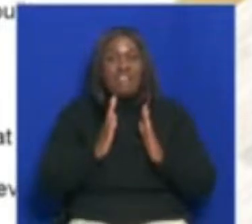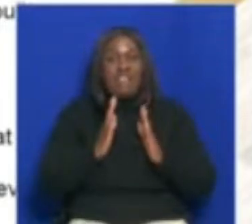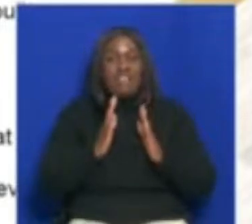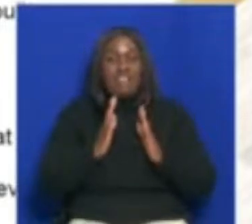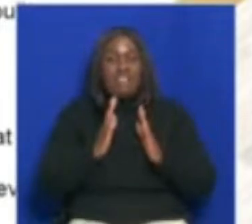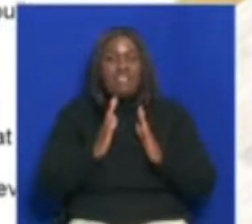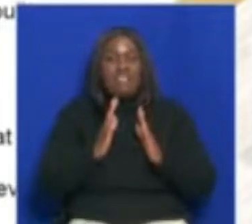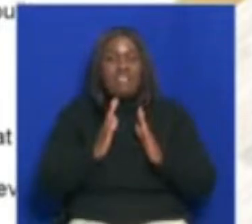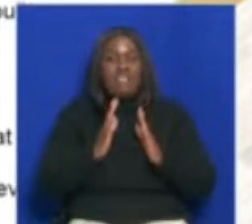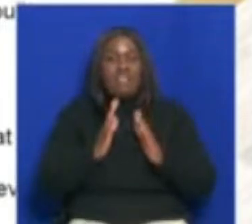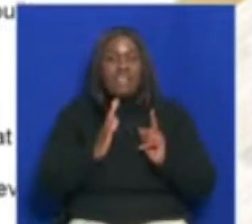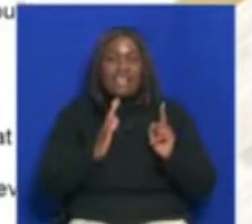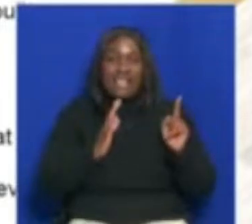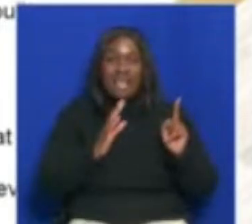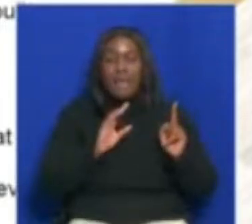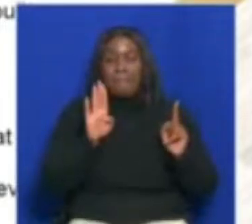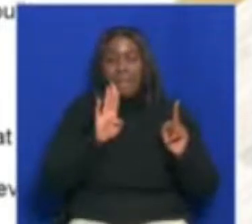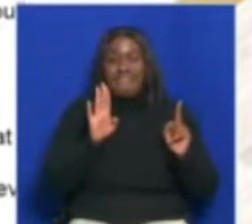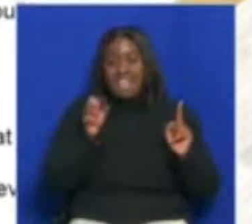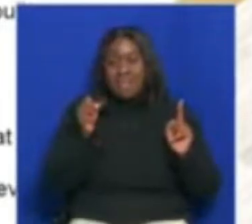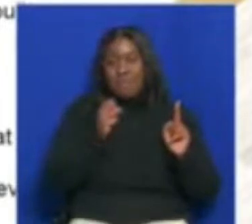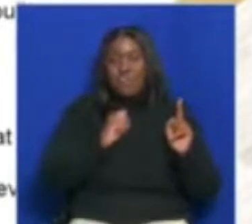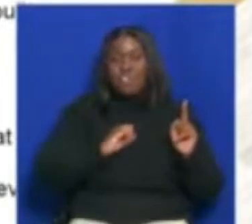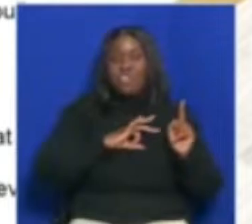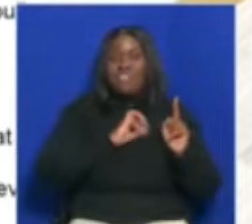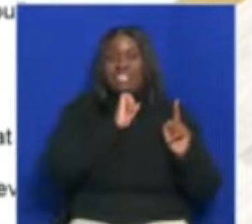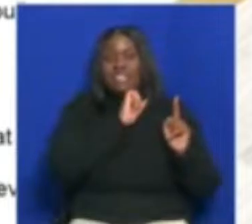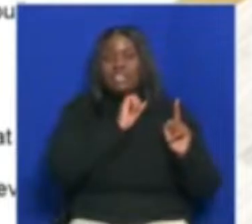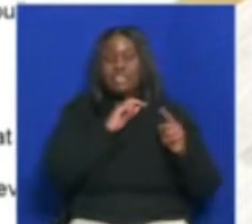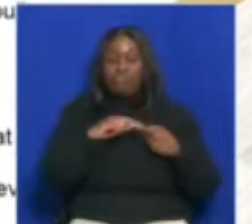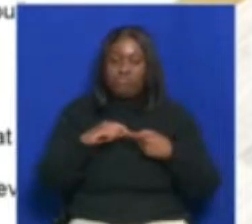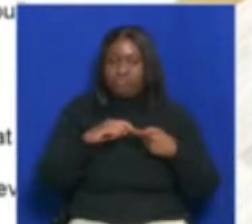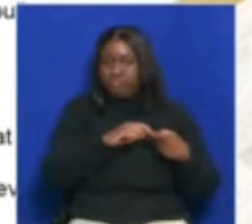Bevan Loftus and was being retained because the